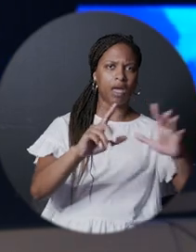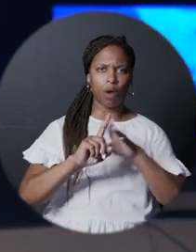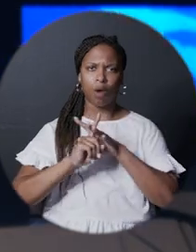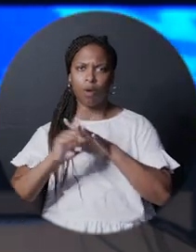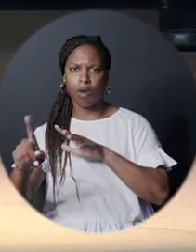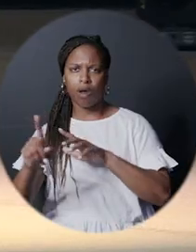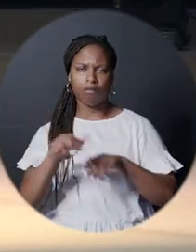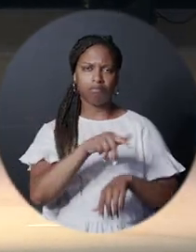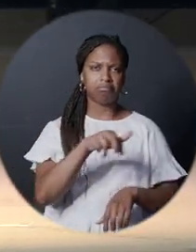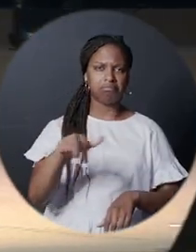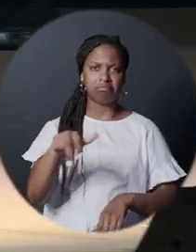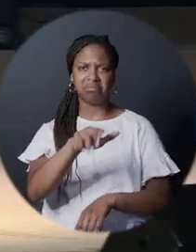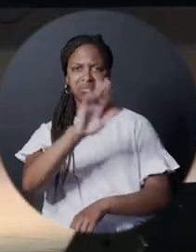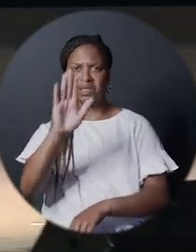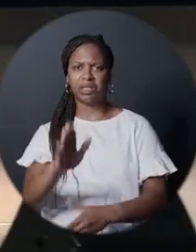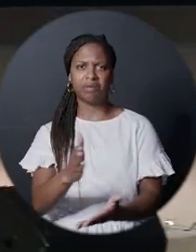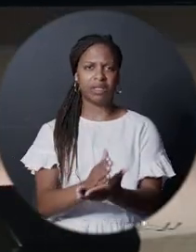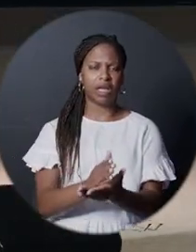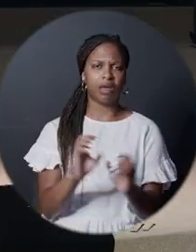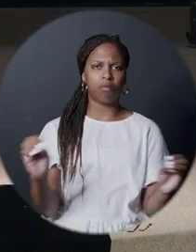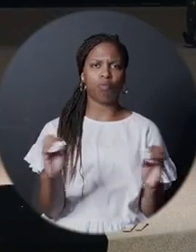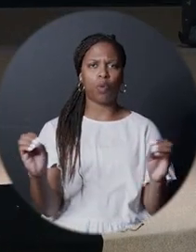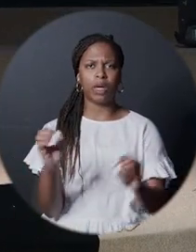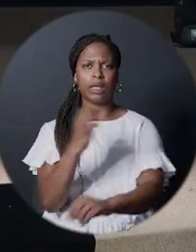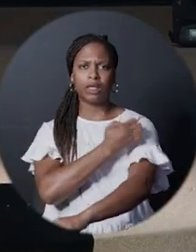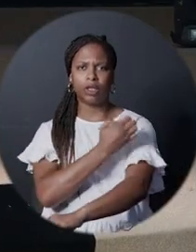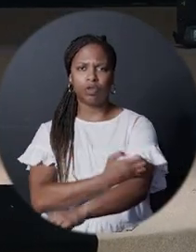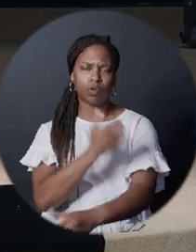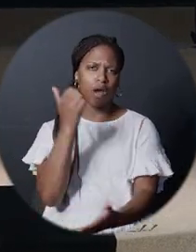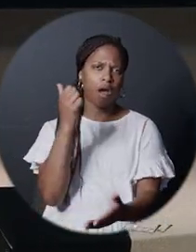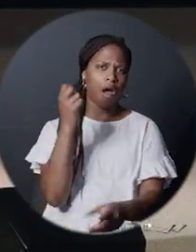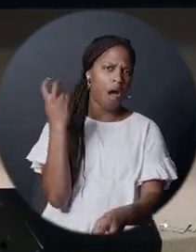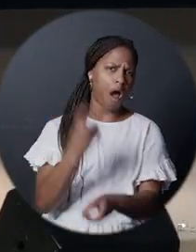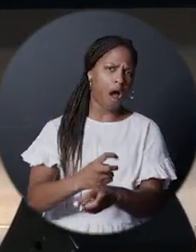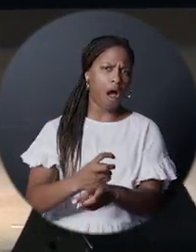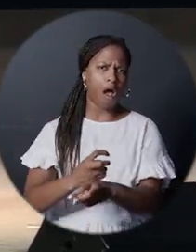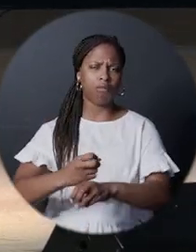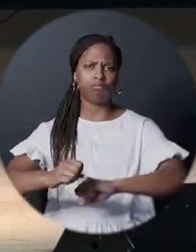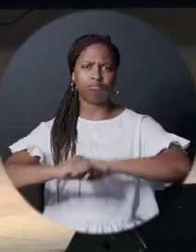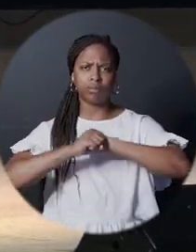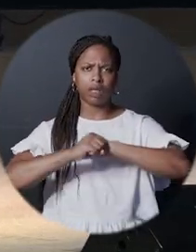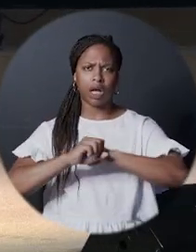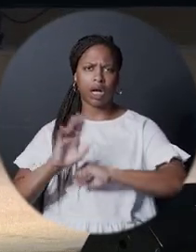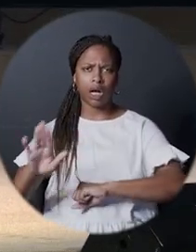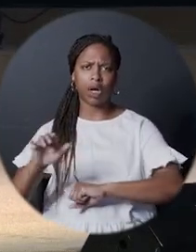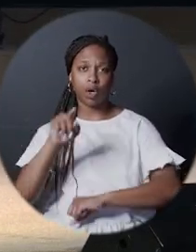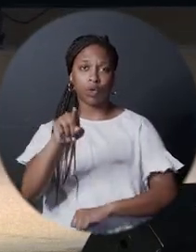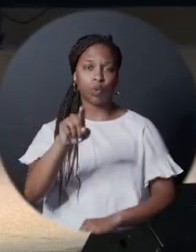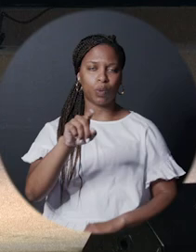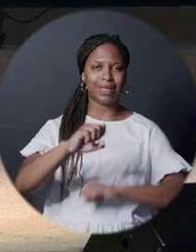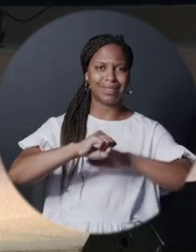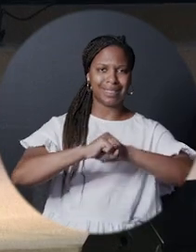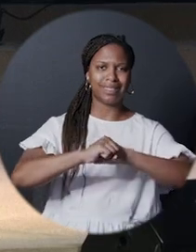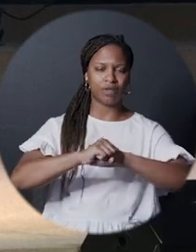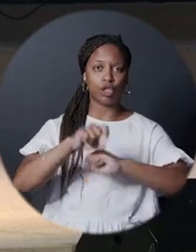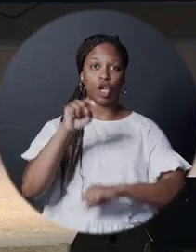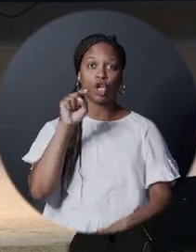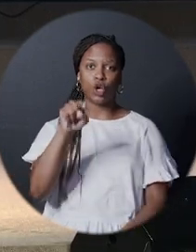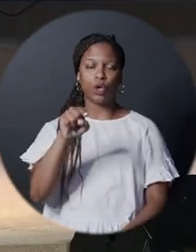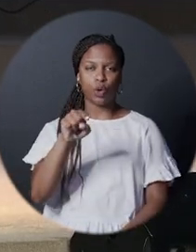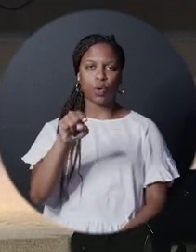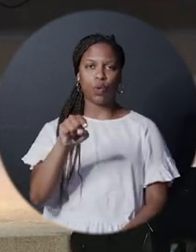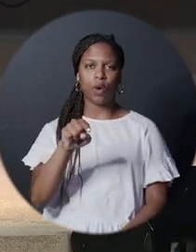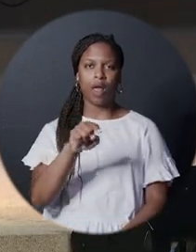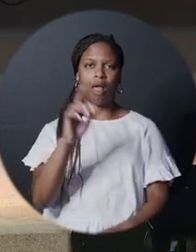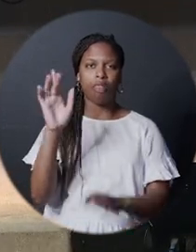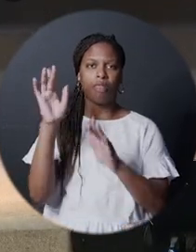speed. He passed and ran. He cut. He never stopped. And he had more energy. And it was hard to guard him because when you're on defense,